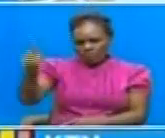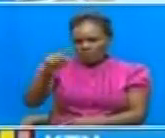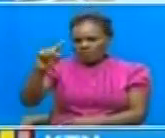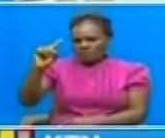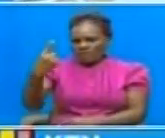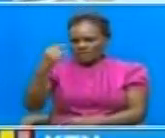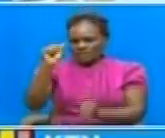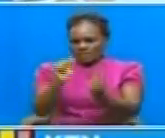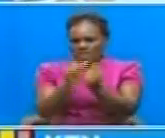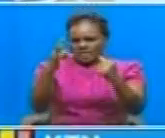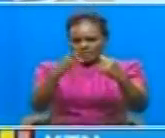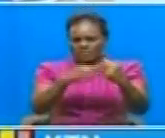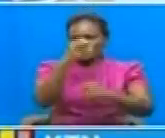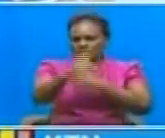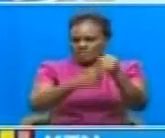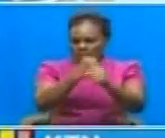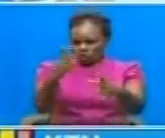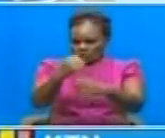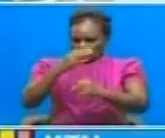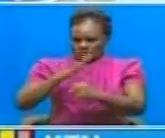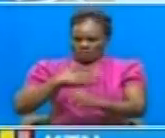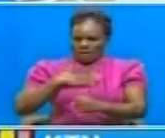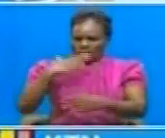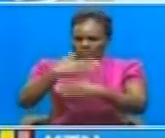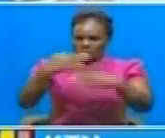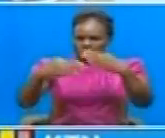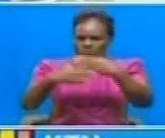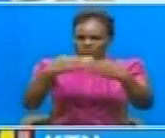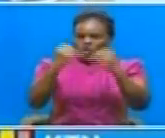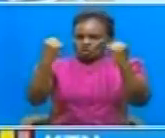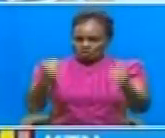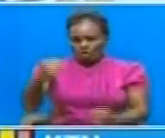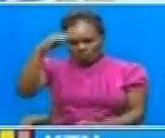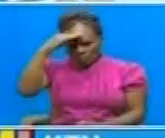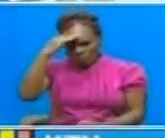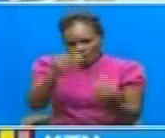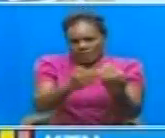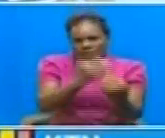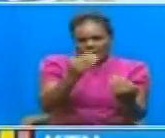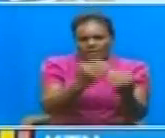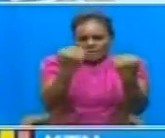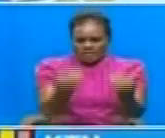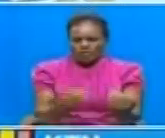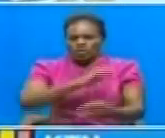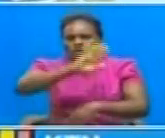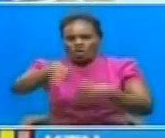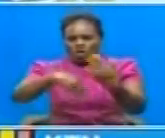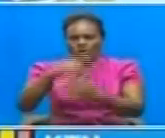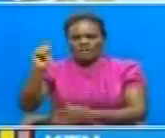For the past 18 years, Keroche Breweries has built strong alcoholic brands that cater for the needs of all Kenyans.